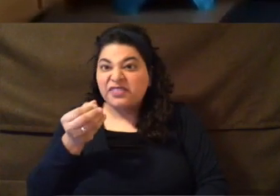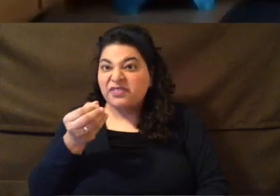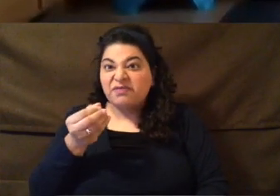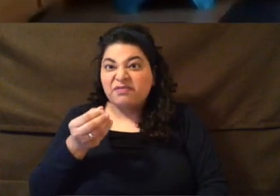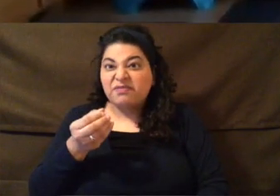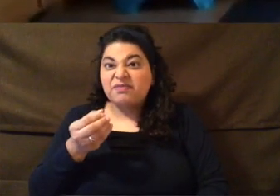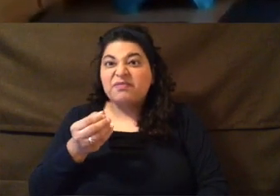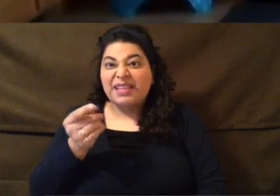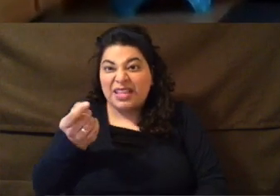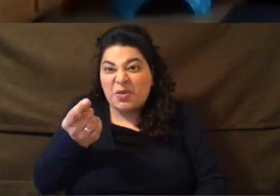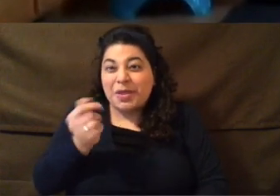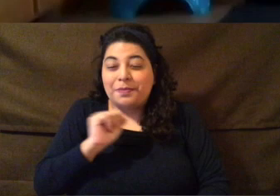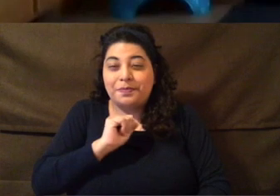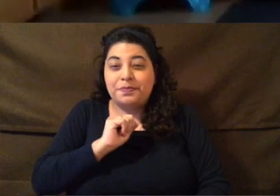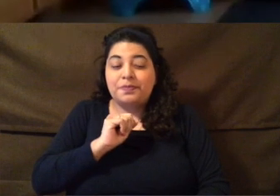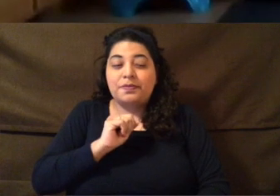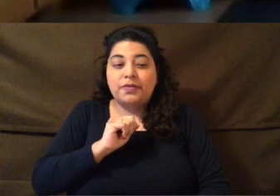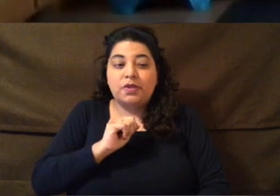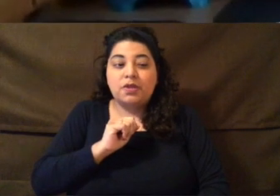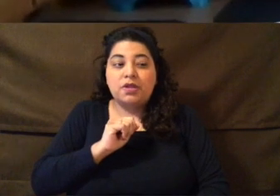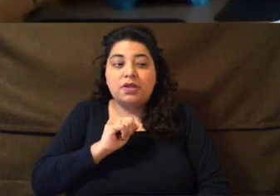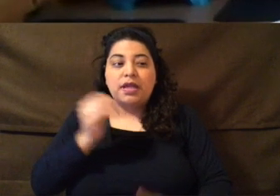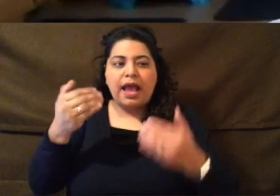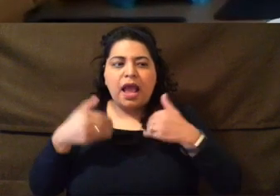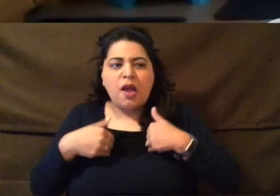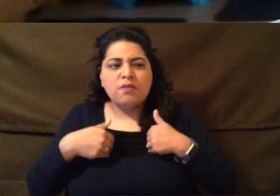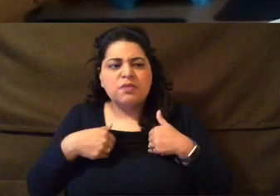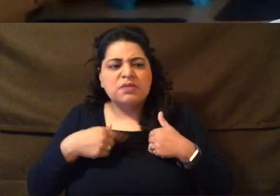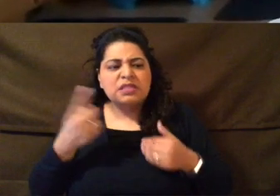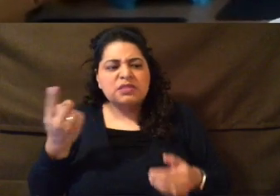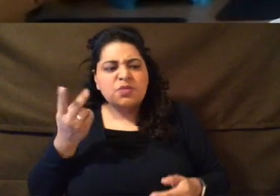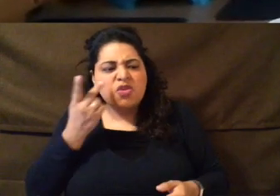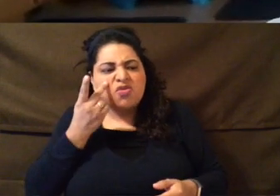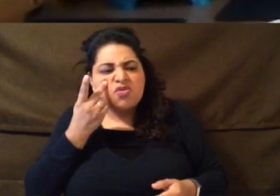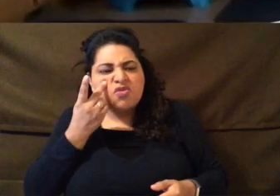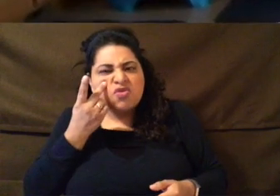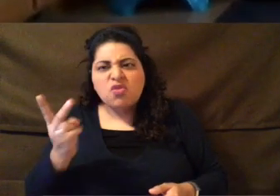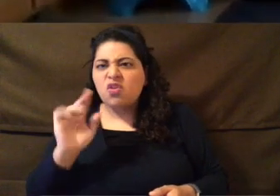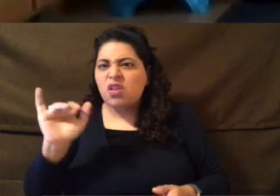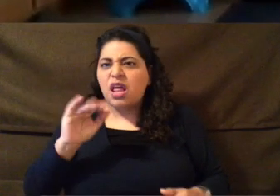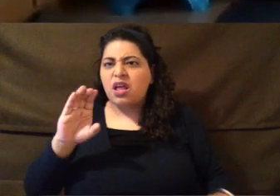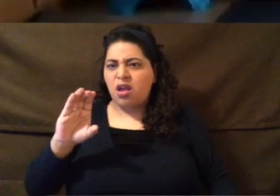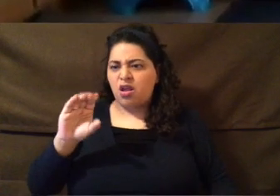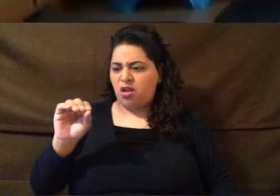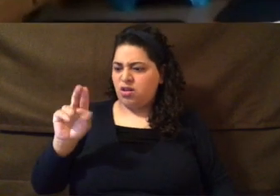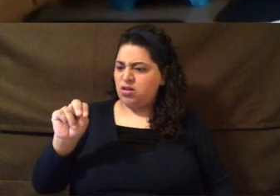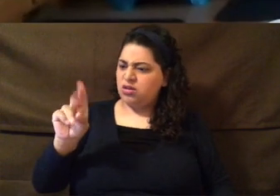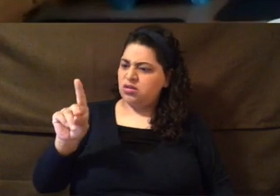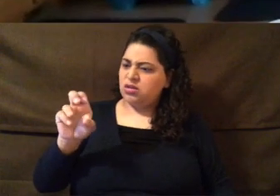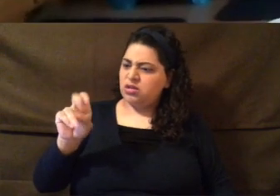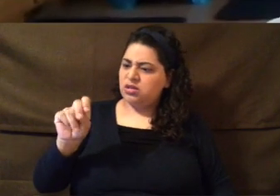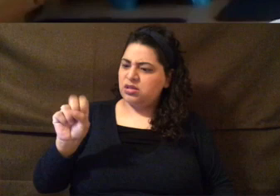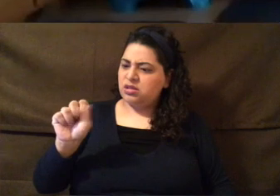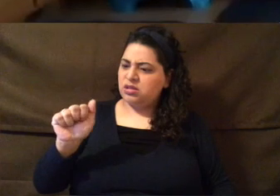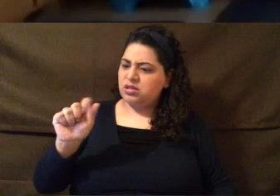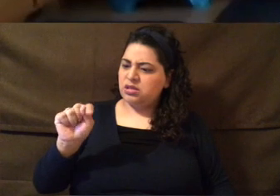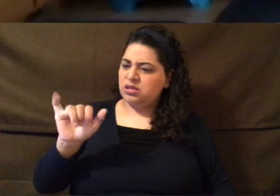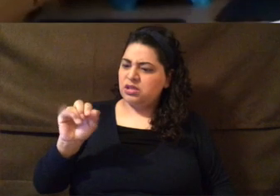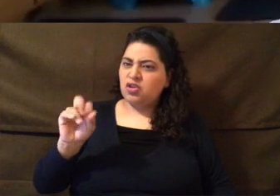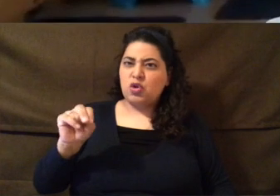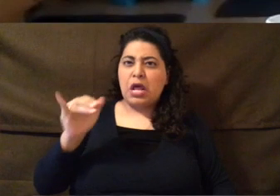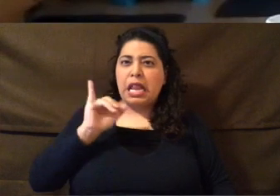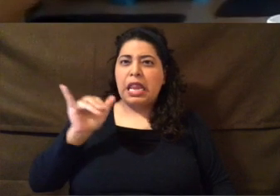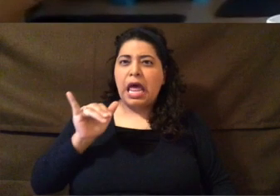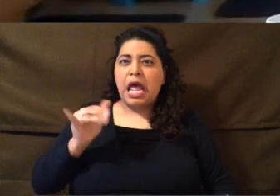few minutes or seconds, there is something that looks like condensation, that